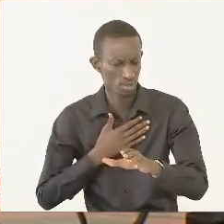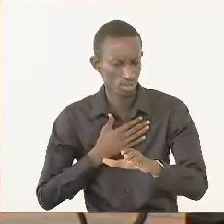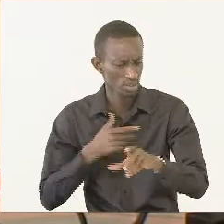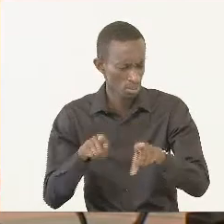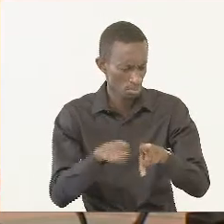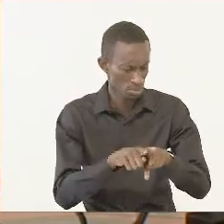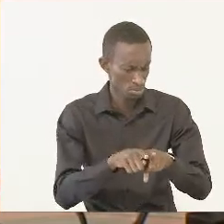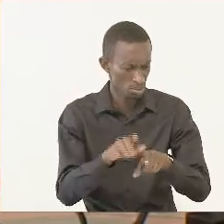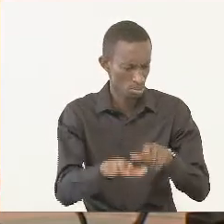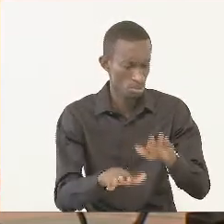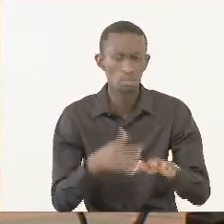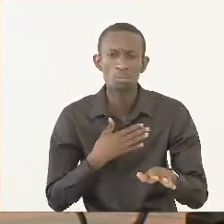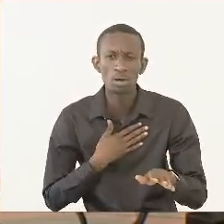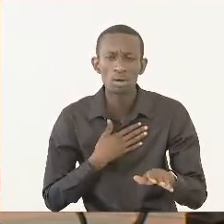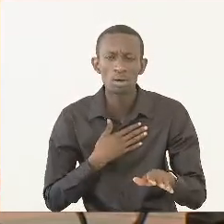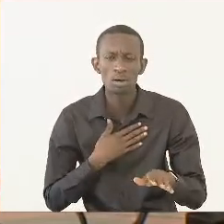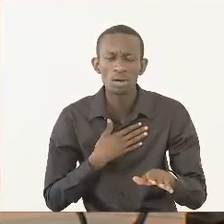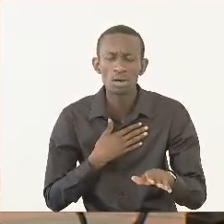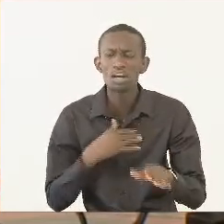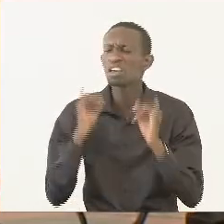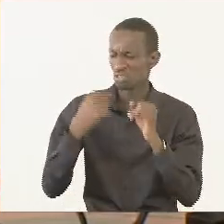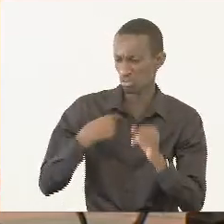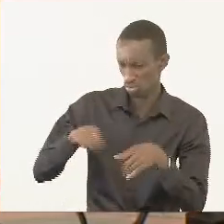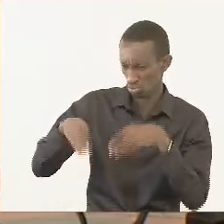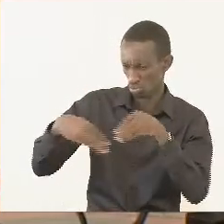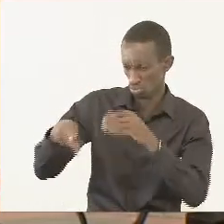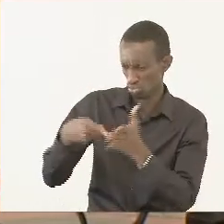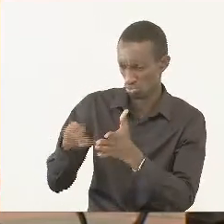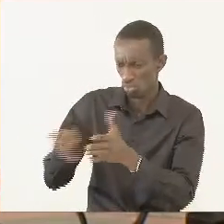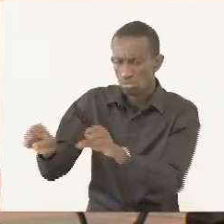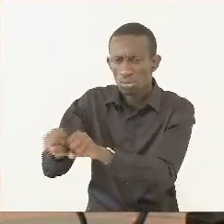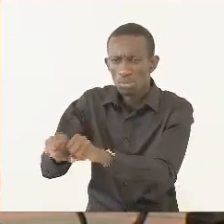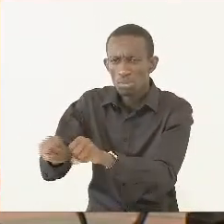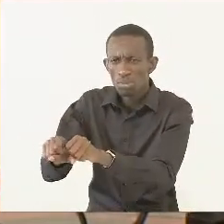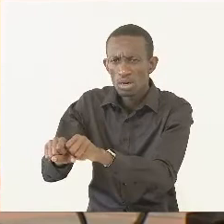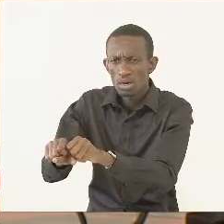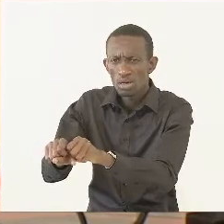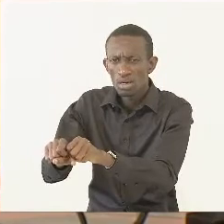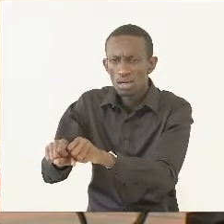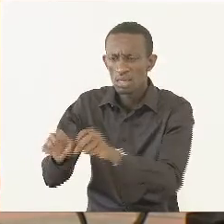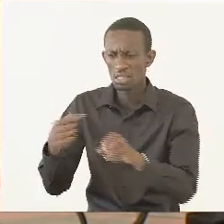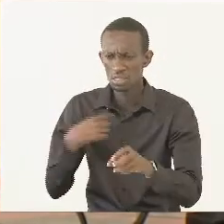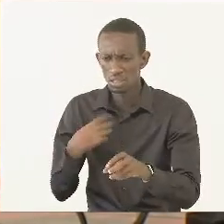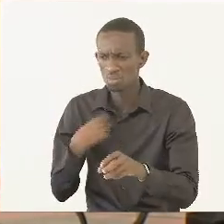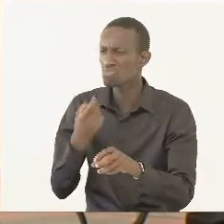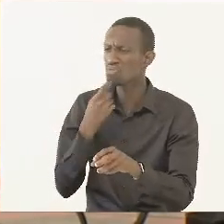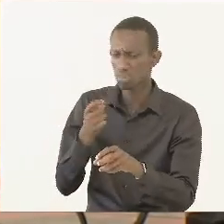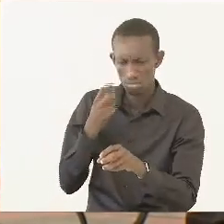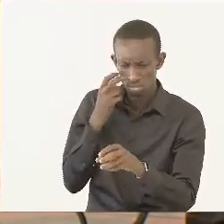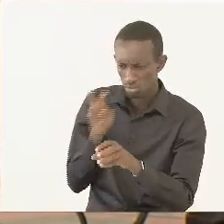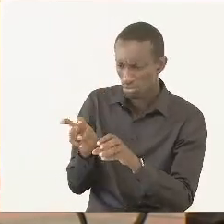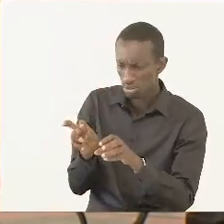When I'm going to buy pairs of shoes, do I look for a shoe that is the same size as my